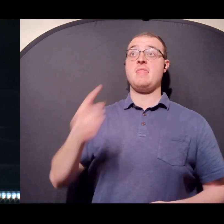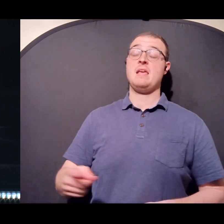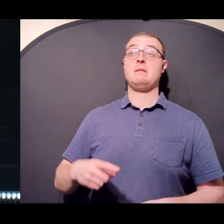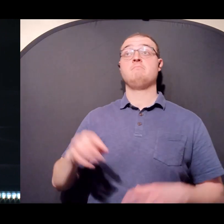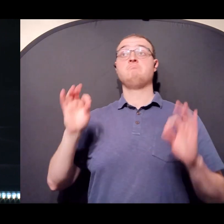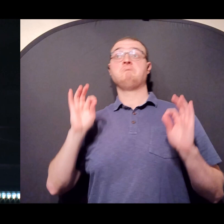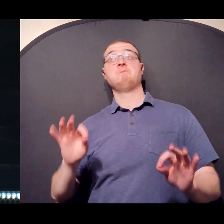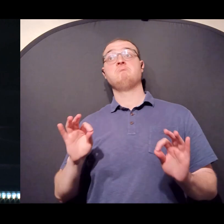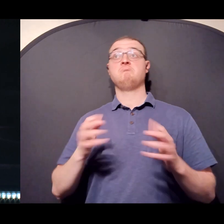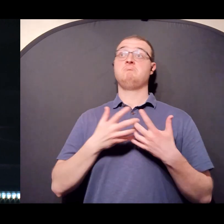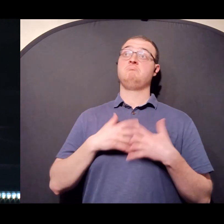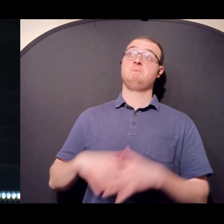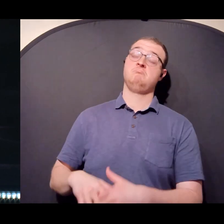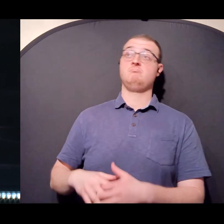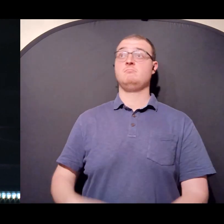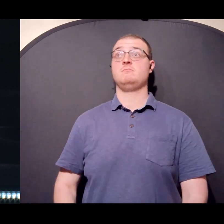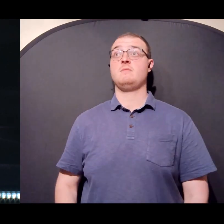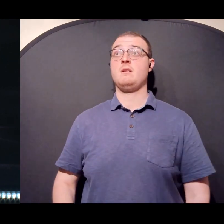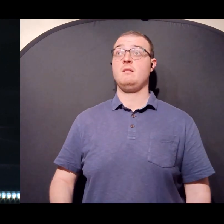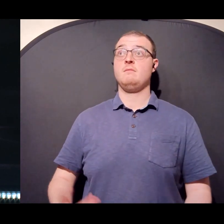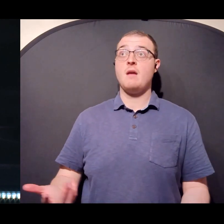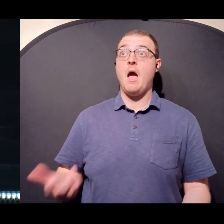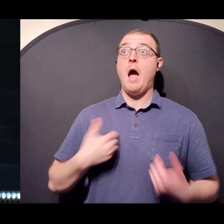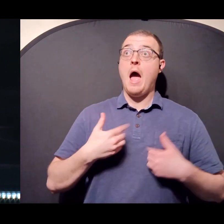Or you just come and show up and think that it's all good.